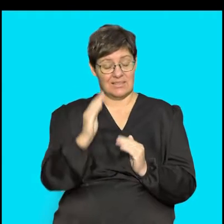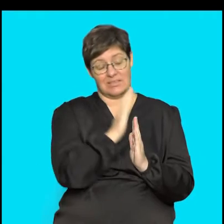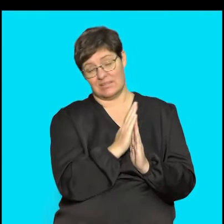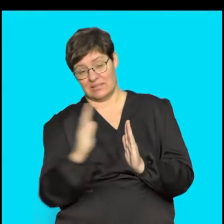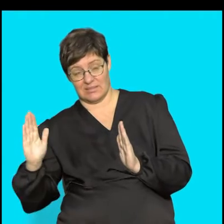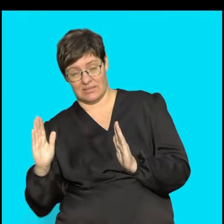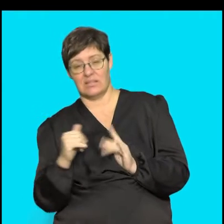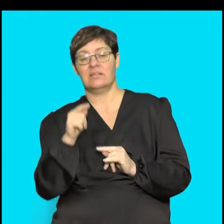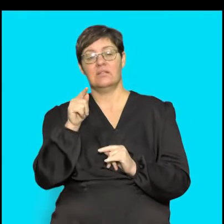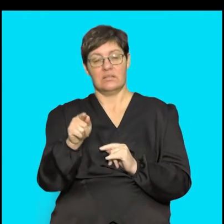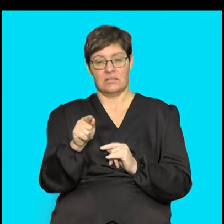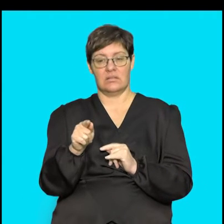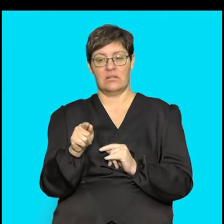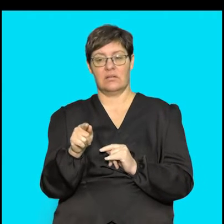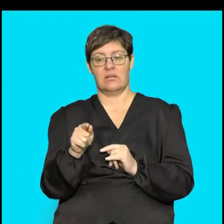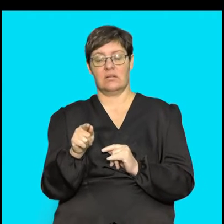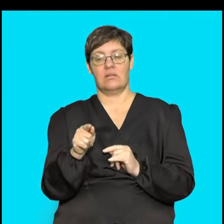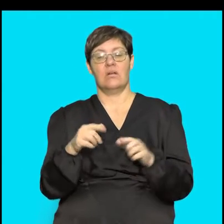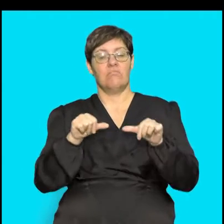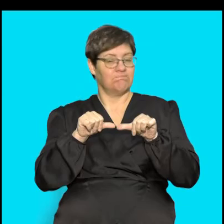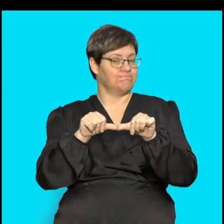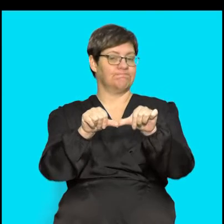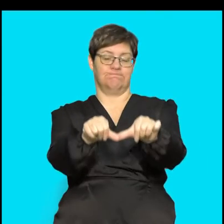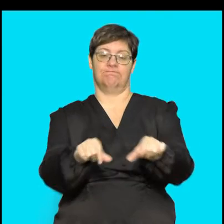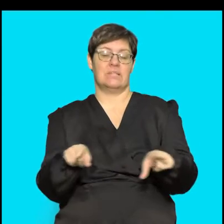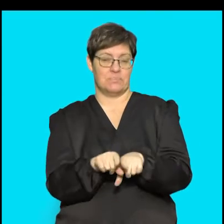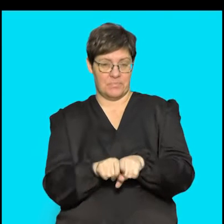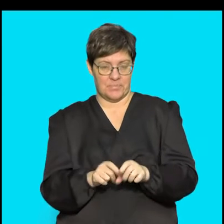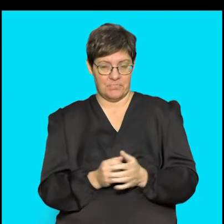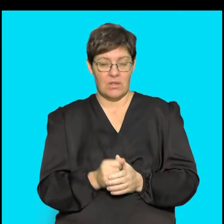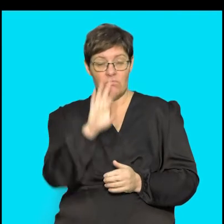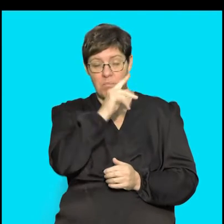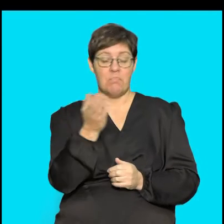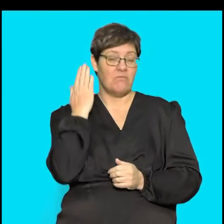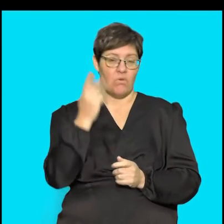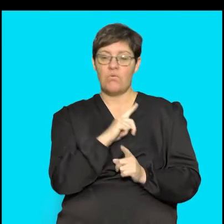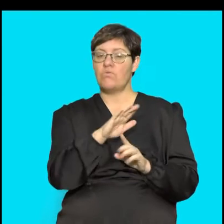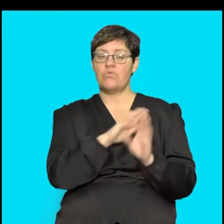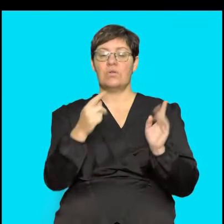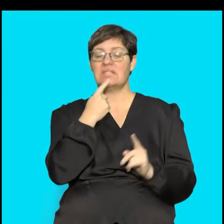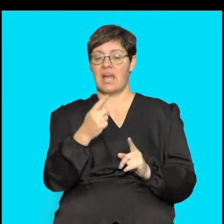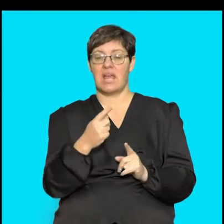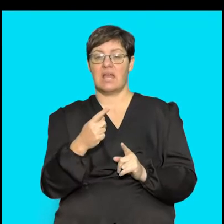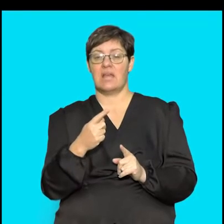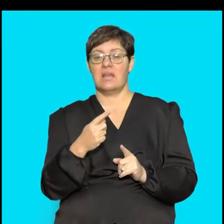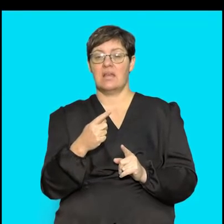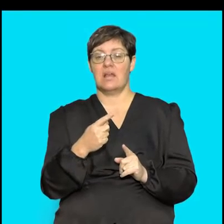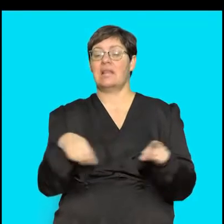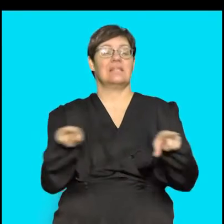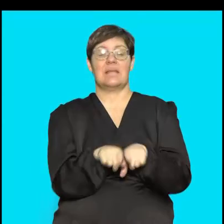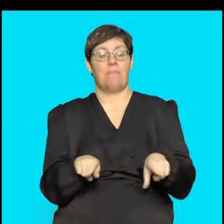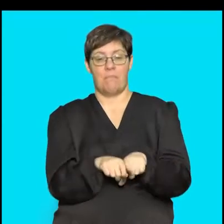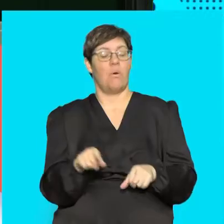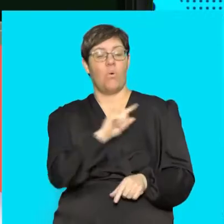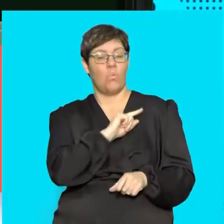onward, these concentrations are constant. Remember, I said to you last time, we don't say the concentrations are